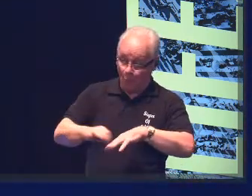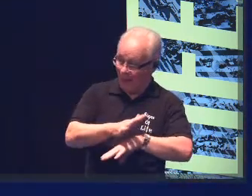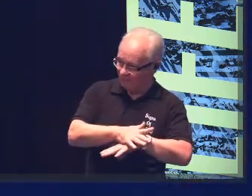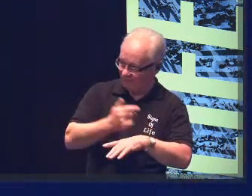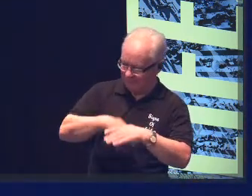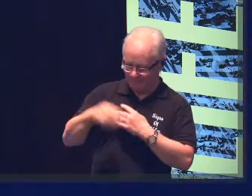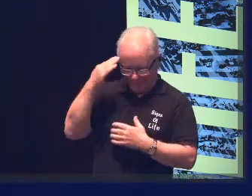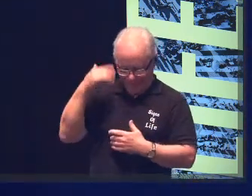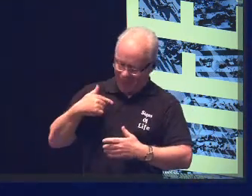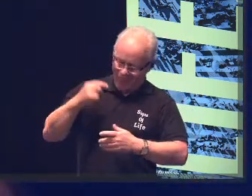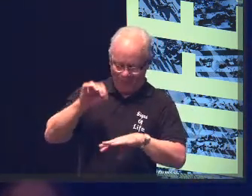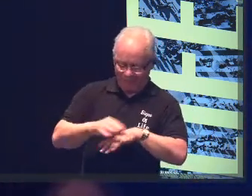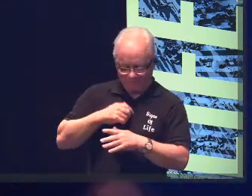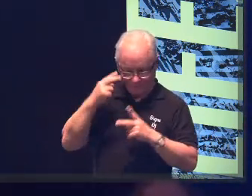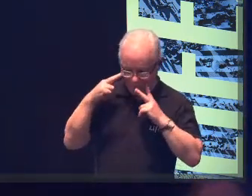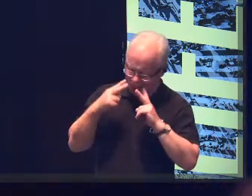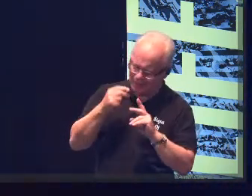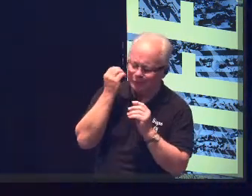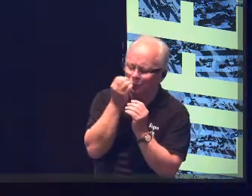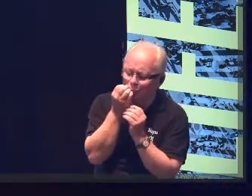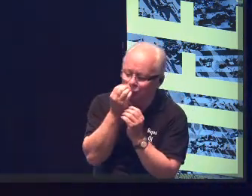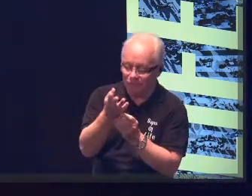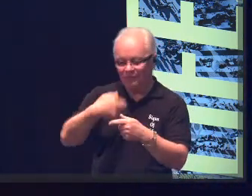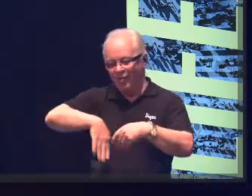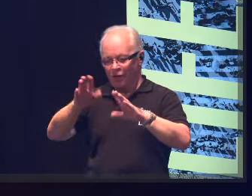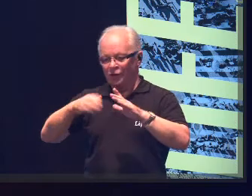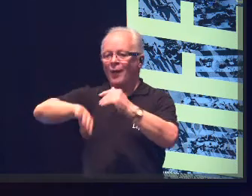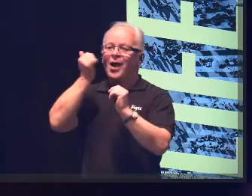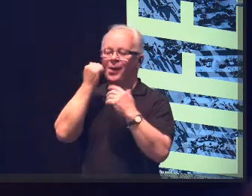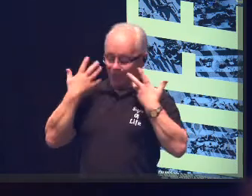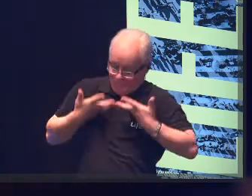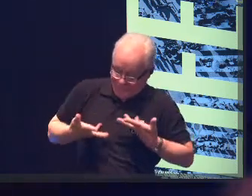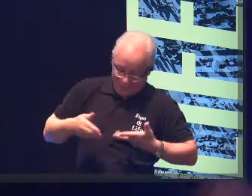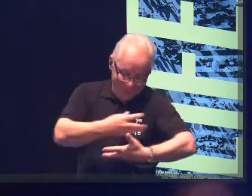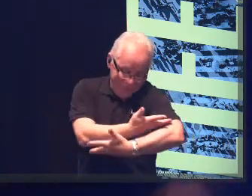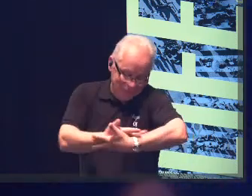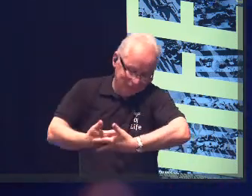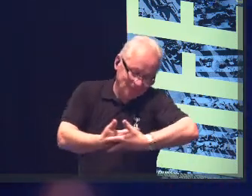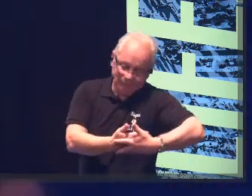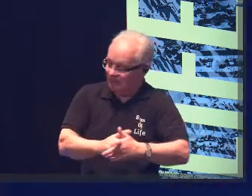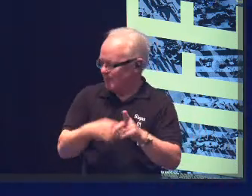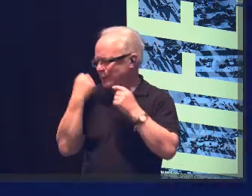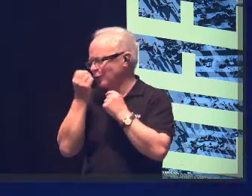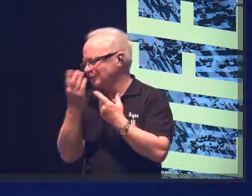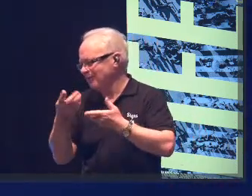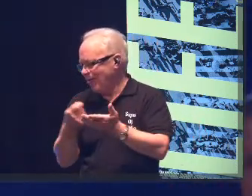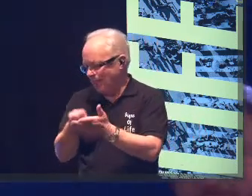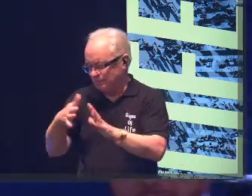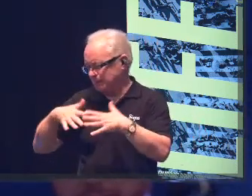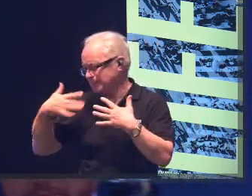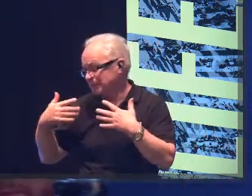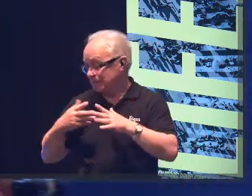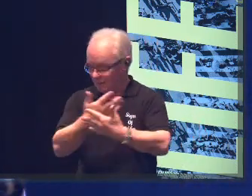her mind envisioned this beautiful going home outfit, Pinterested the lot, you know, had this all